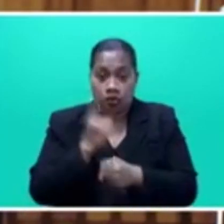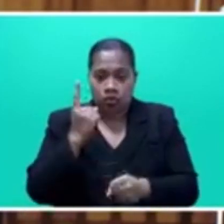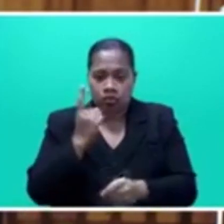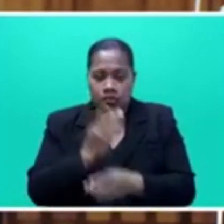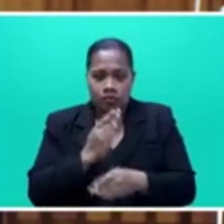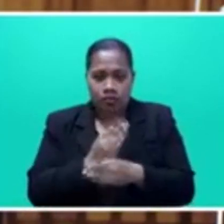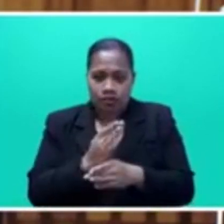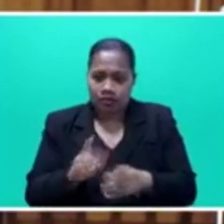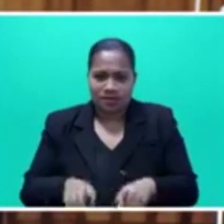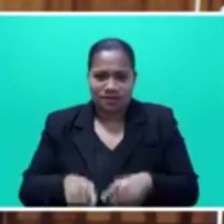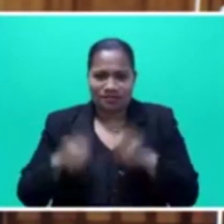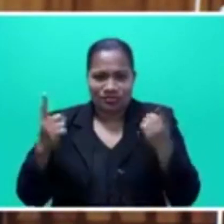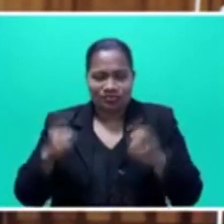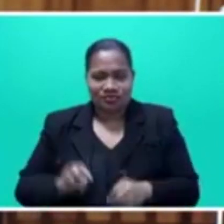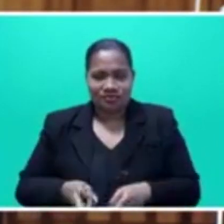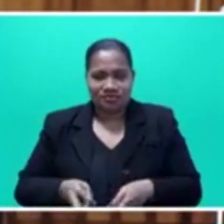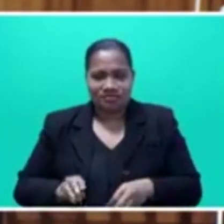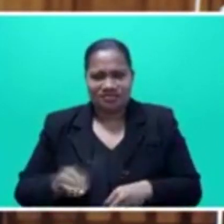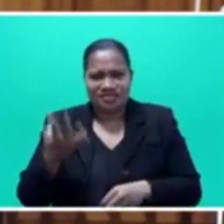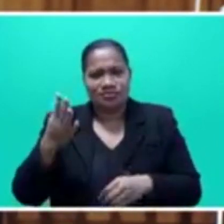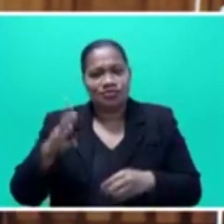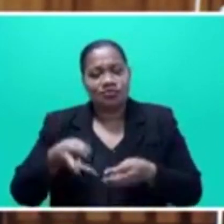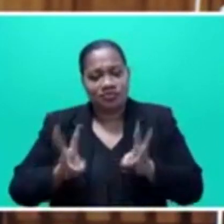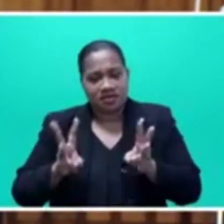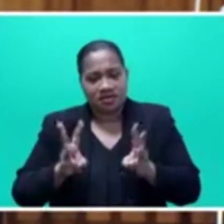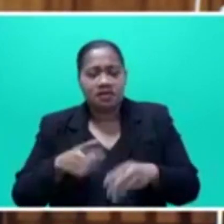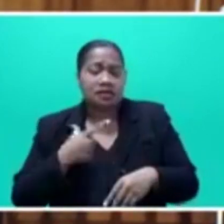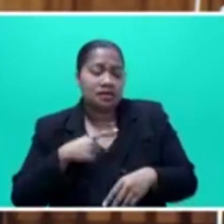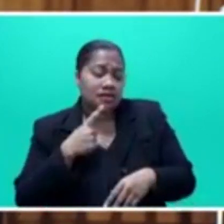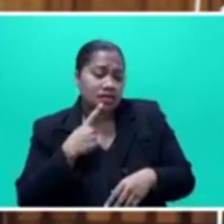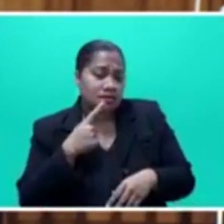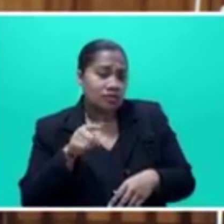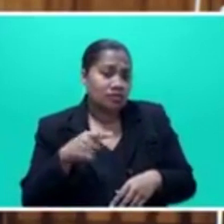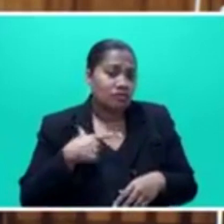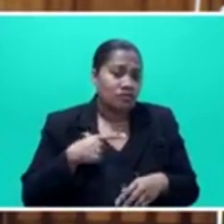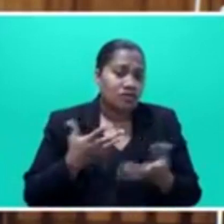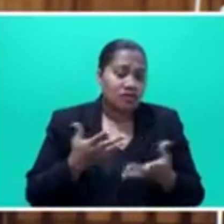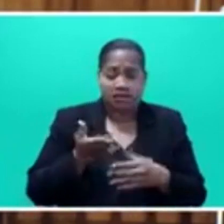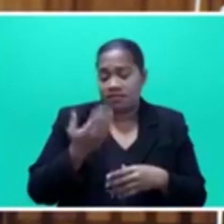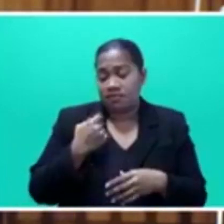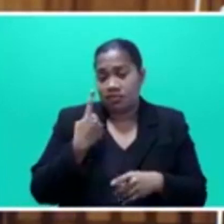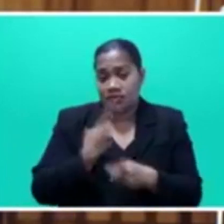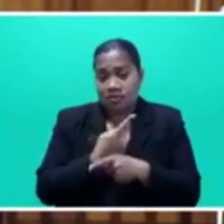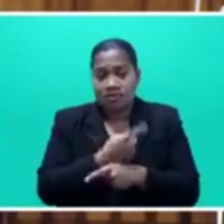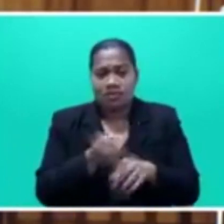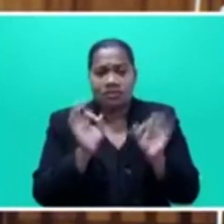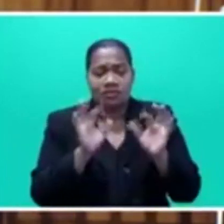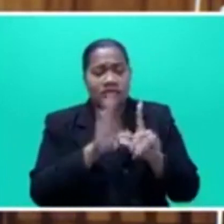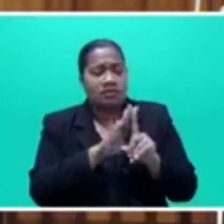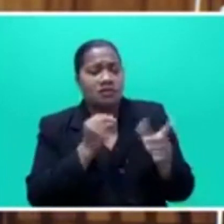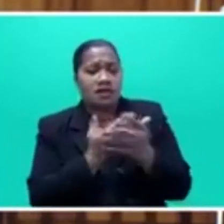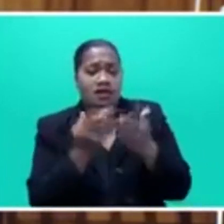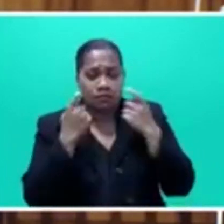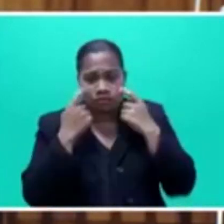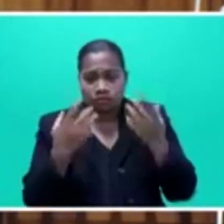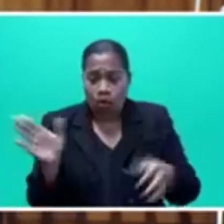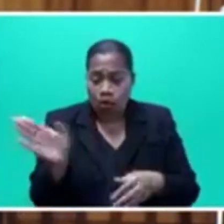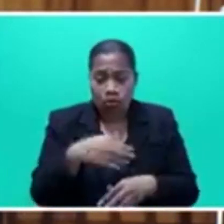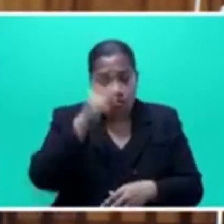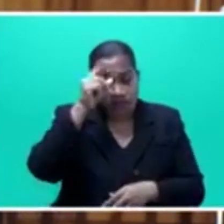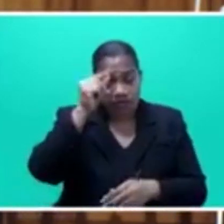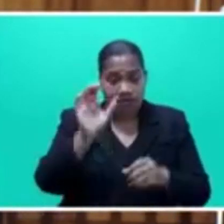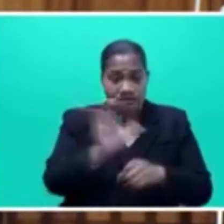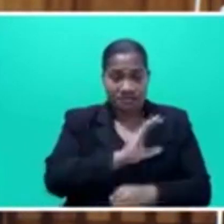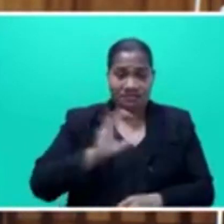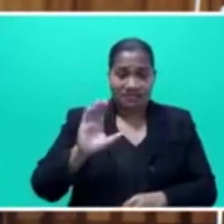And I tell you why. Because today, in the past 1 week, has been a perfect example of how you have demonstrated to all the Fijian citizens, and in